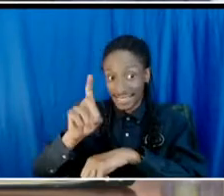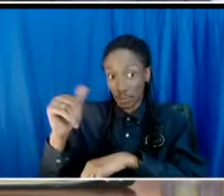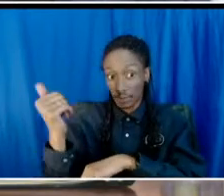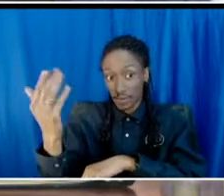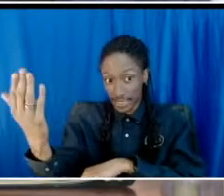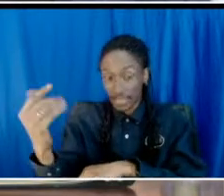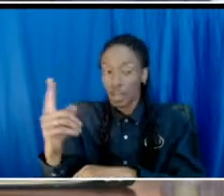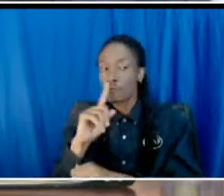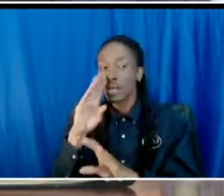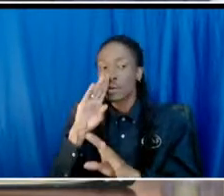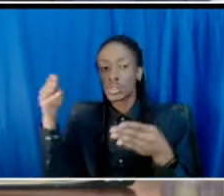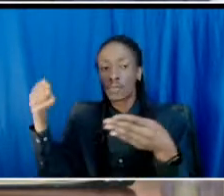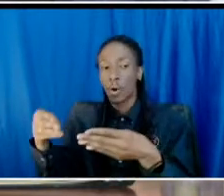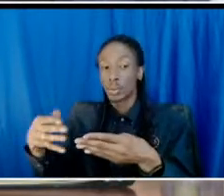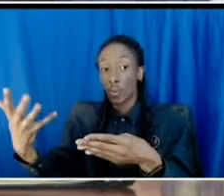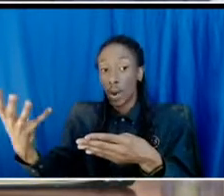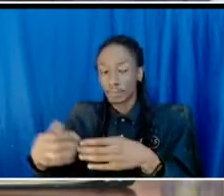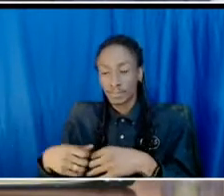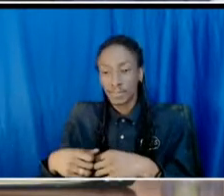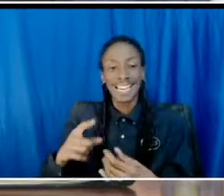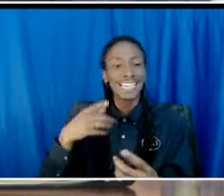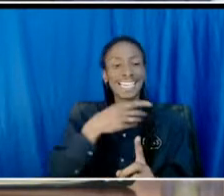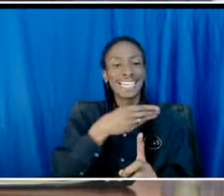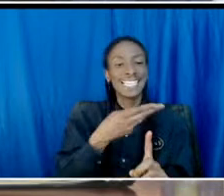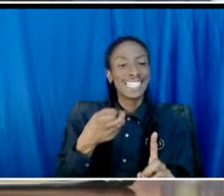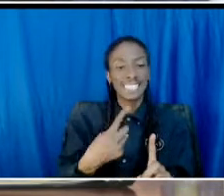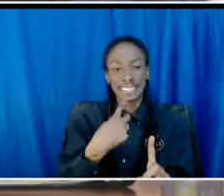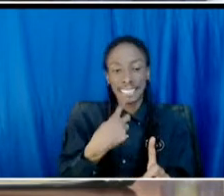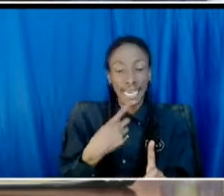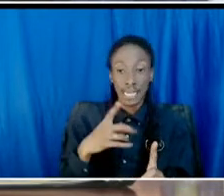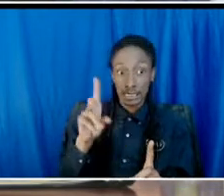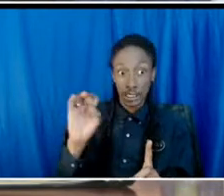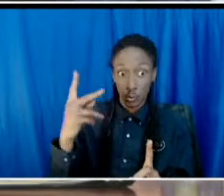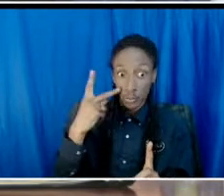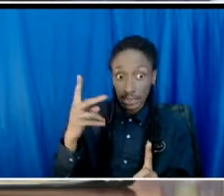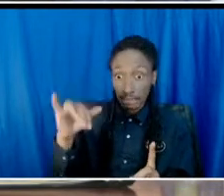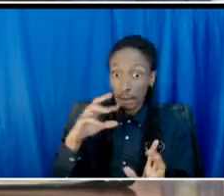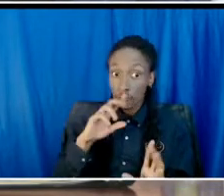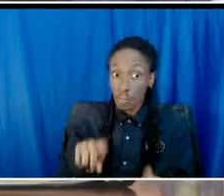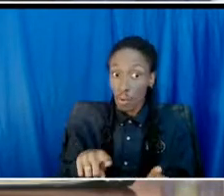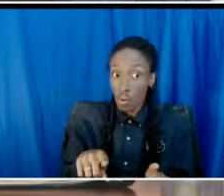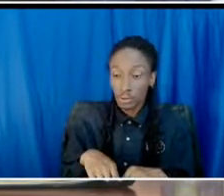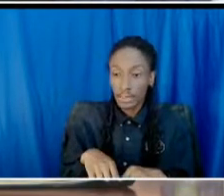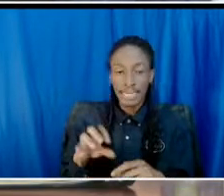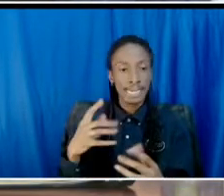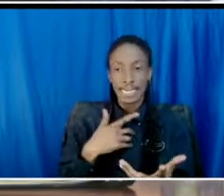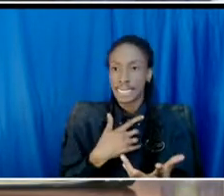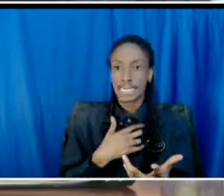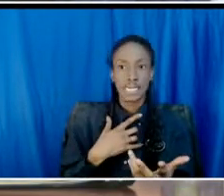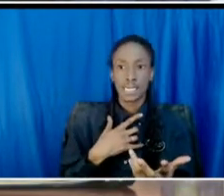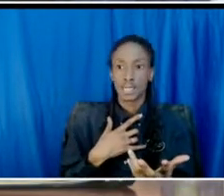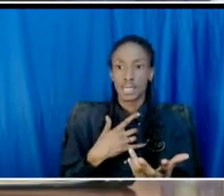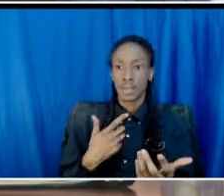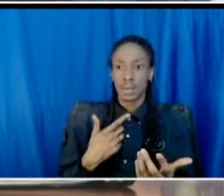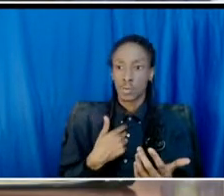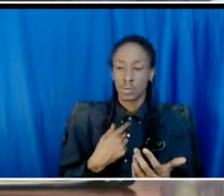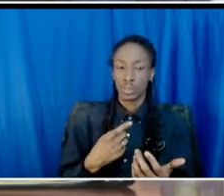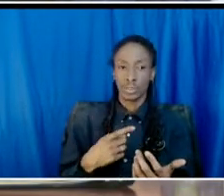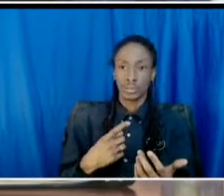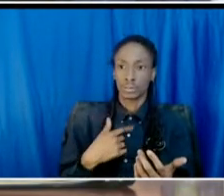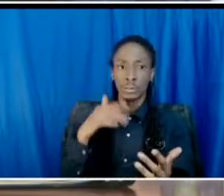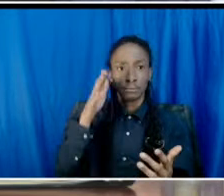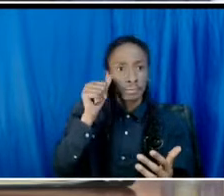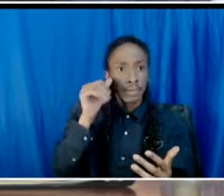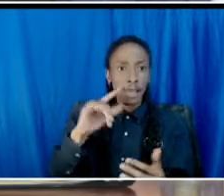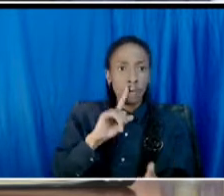on that. And he was essentially saying, have you seen this report? He was adamant that the report must be accurate, that it proved that the